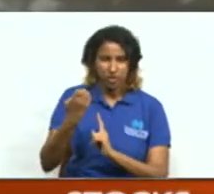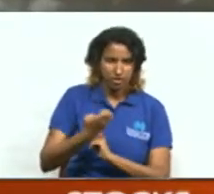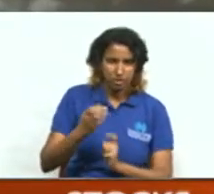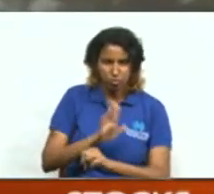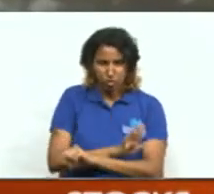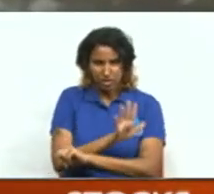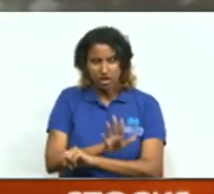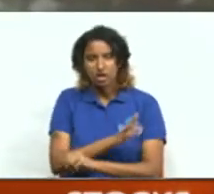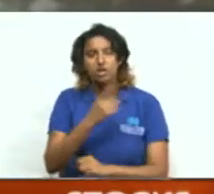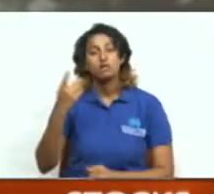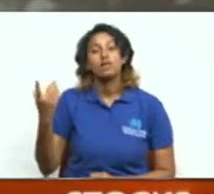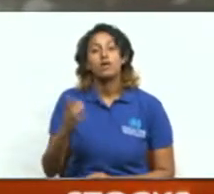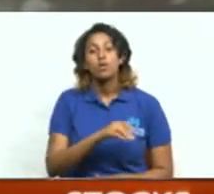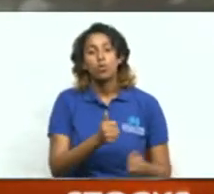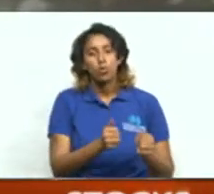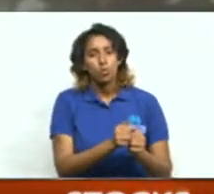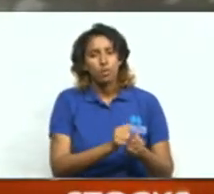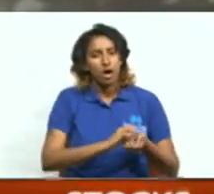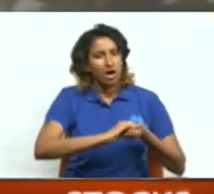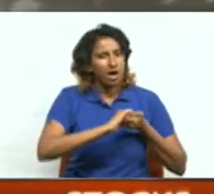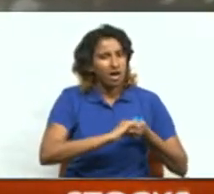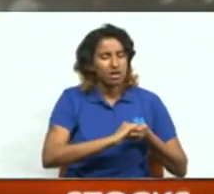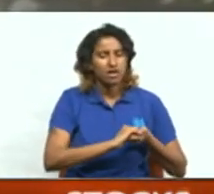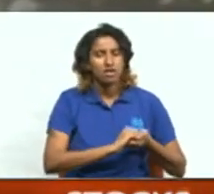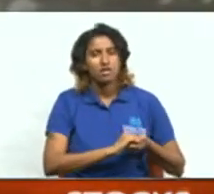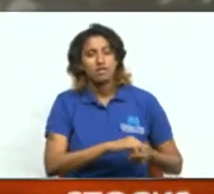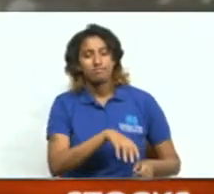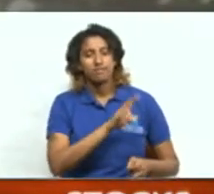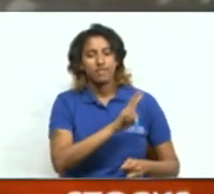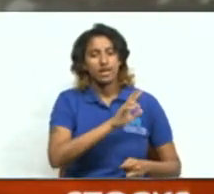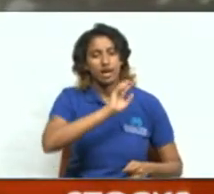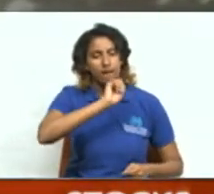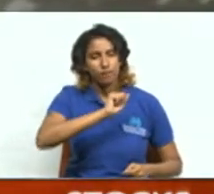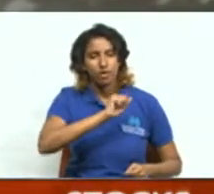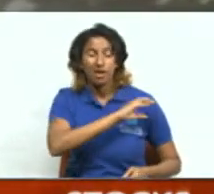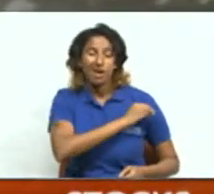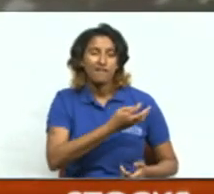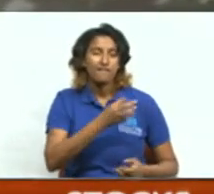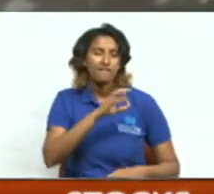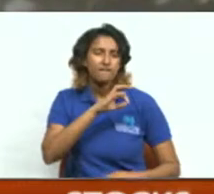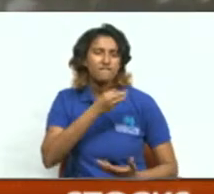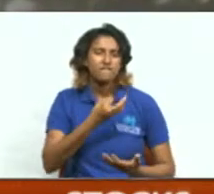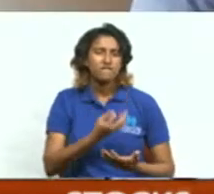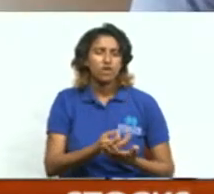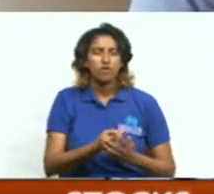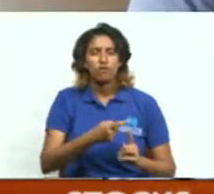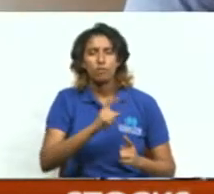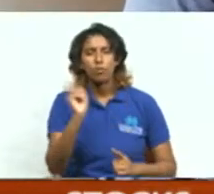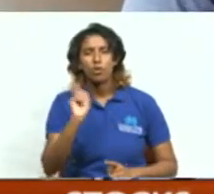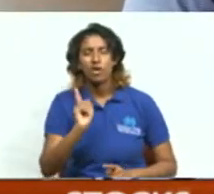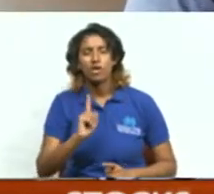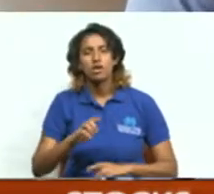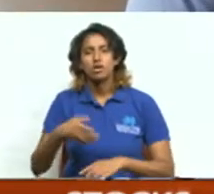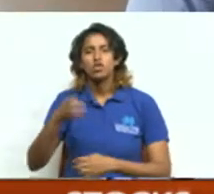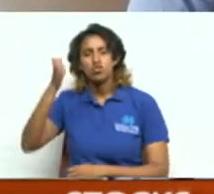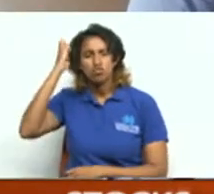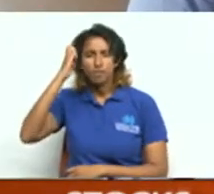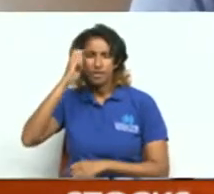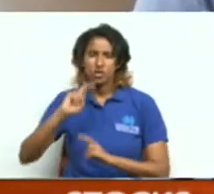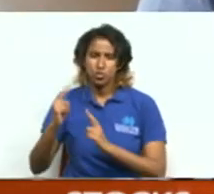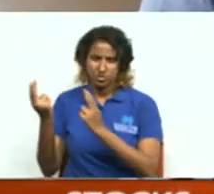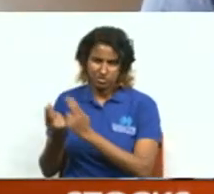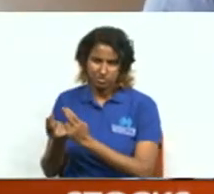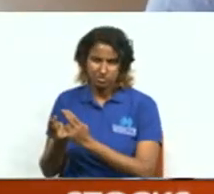in partnership with Veni Apwan and is funded by the European Union. CEO of the Cropper